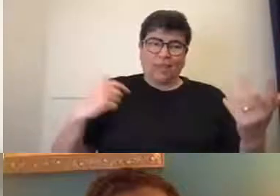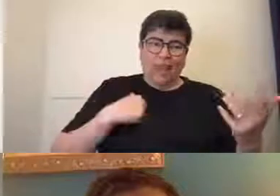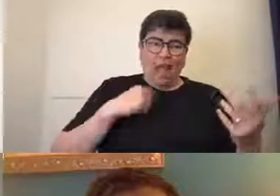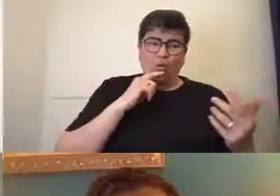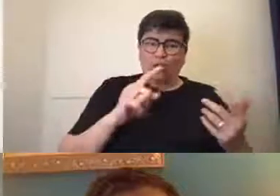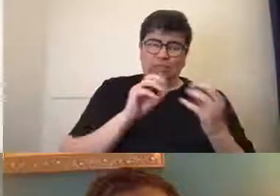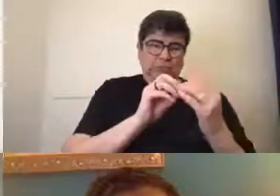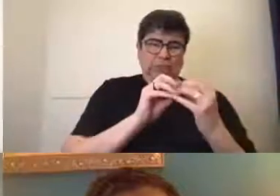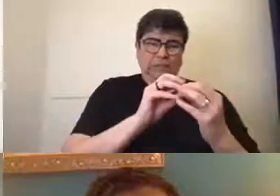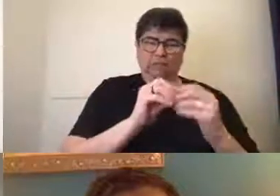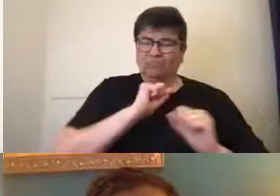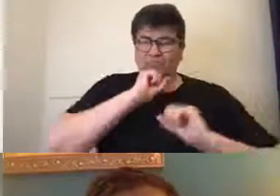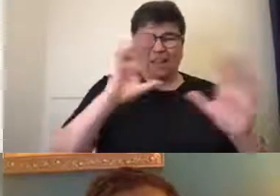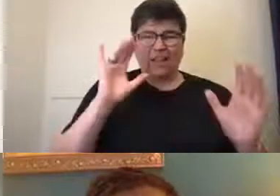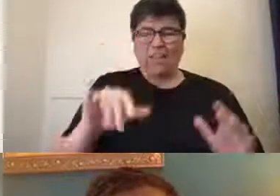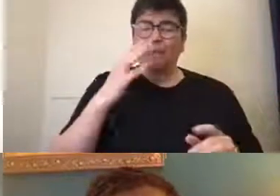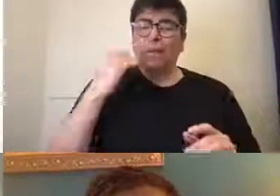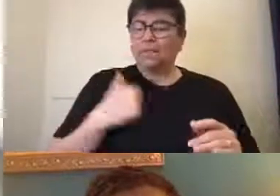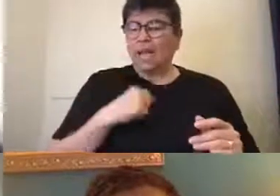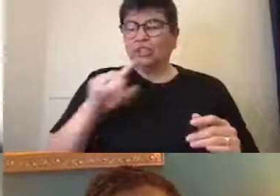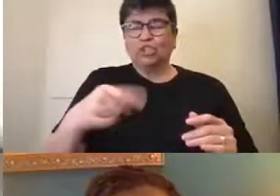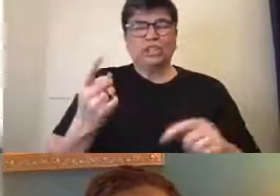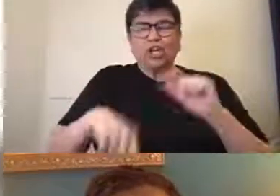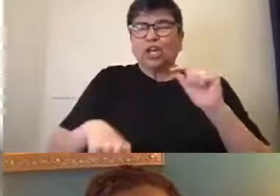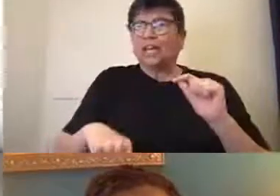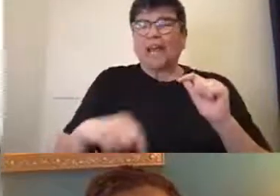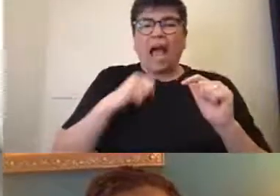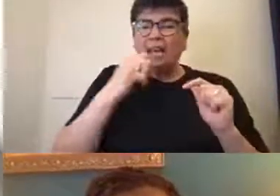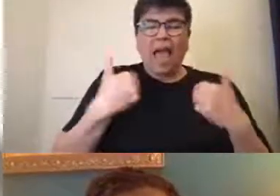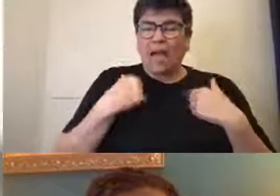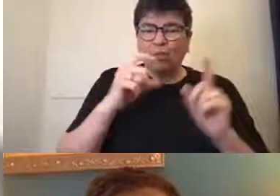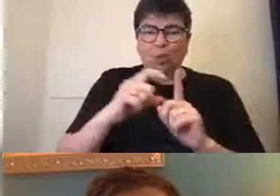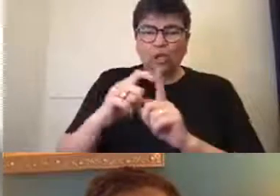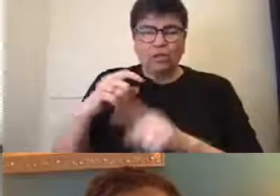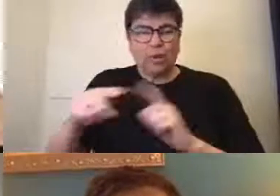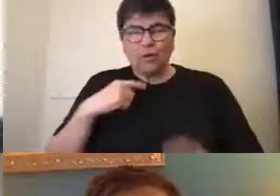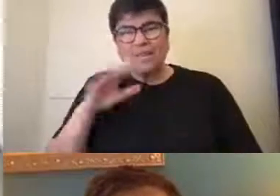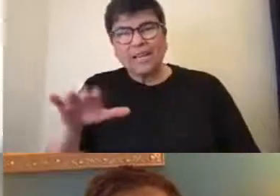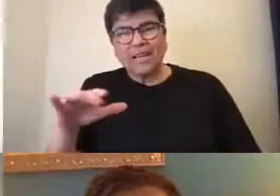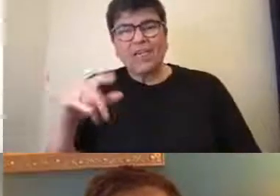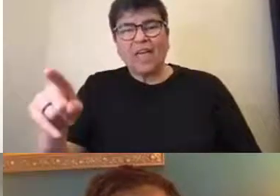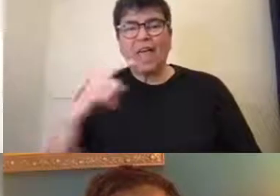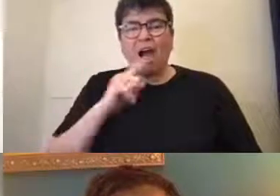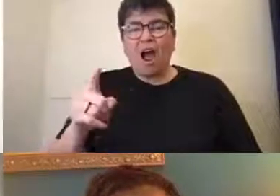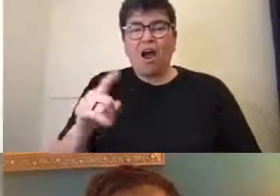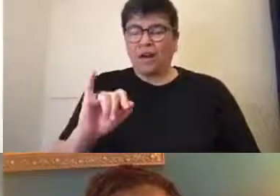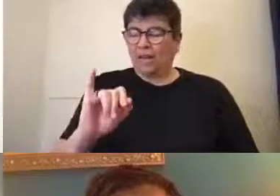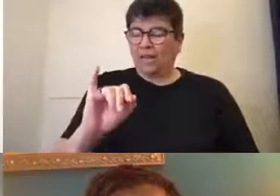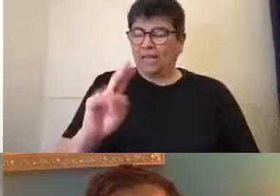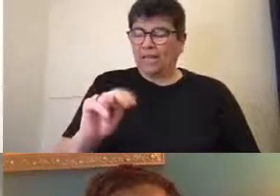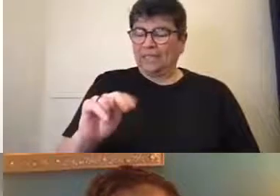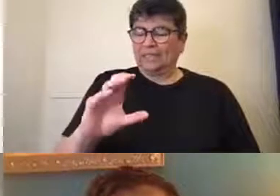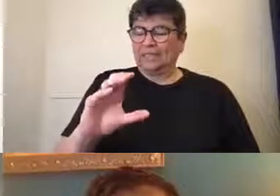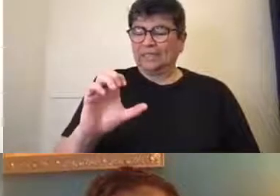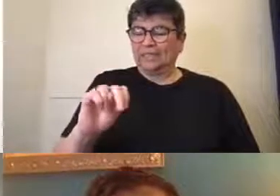I was not having none of that shit because I just could not, I didn't have the words, but I was just like, yo, they are incentivizing us